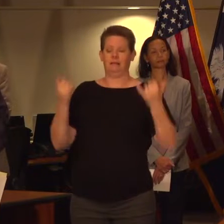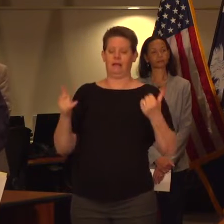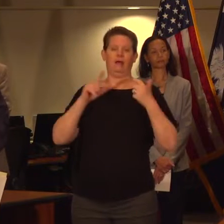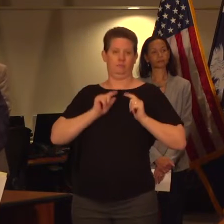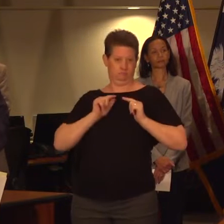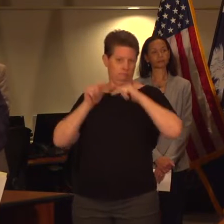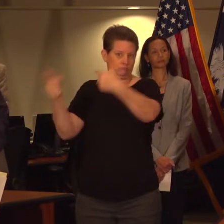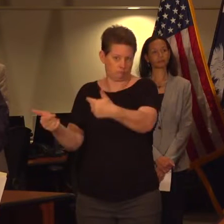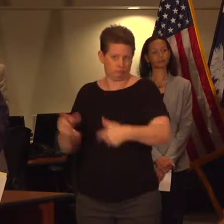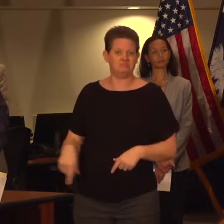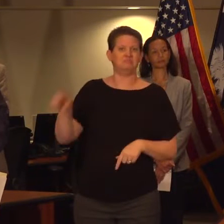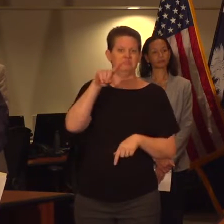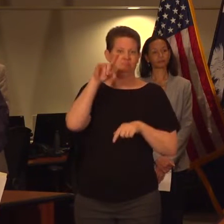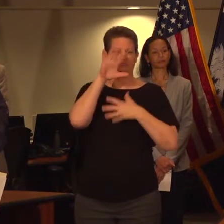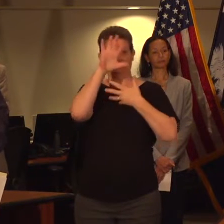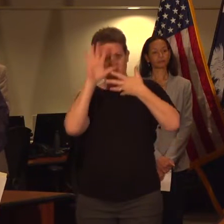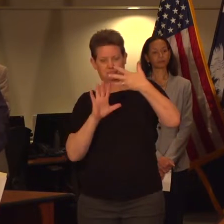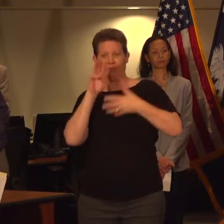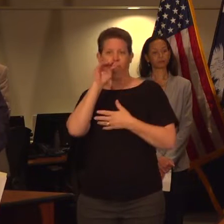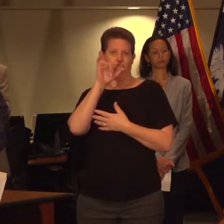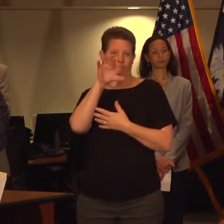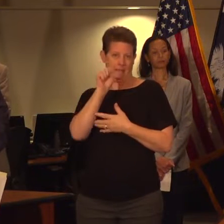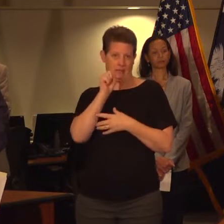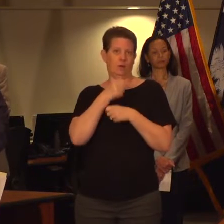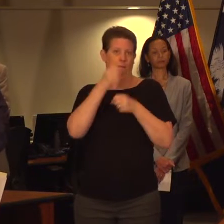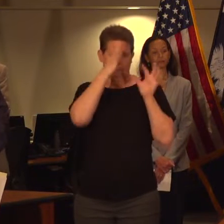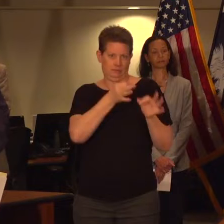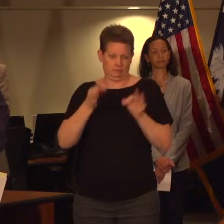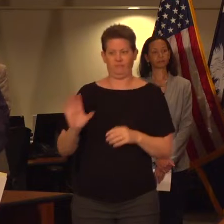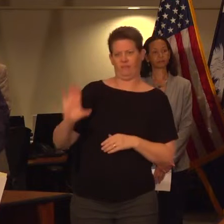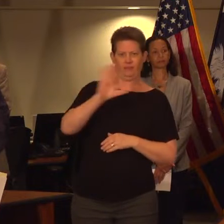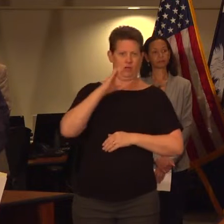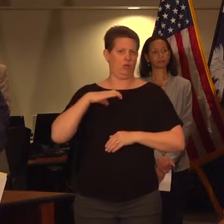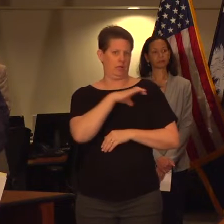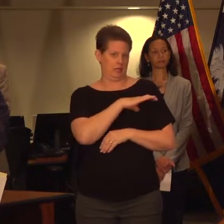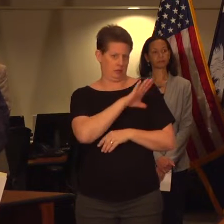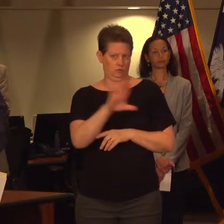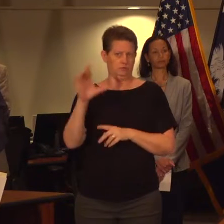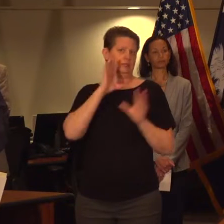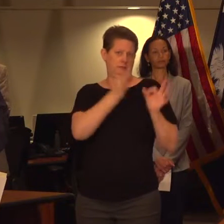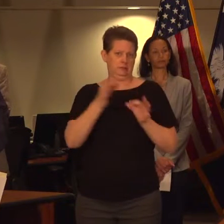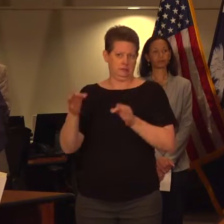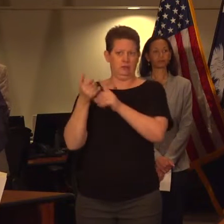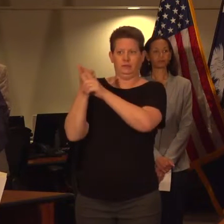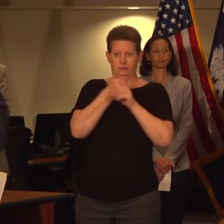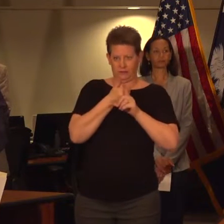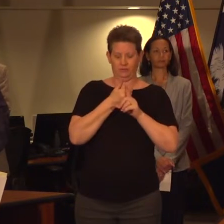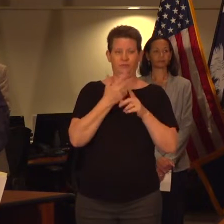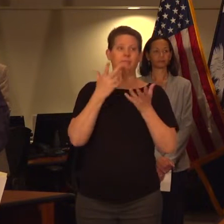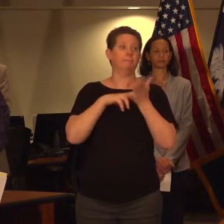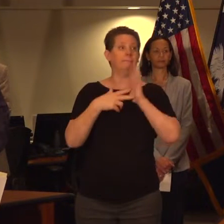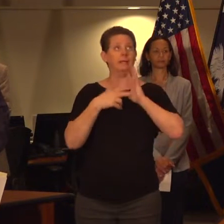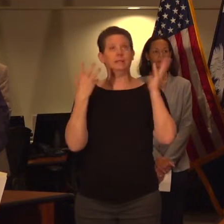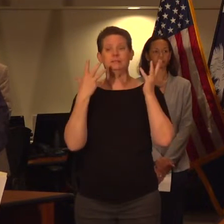we're turning that back over to the mayors and the councils to make their own decision, and that includes the public